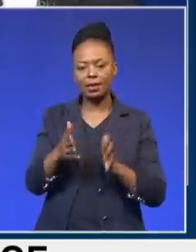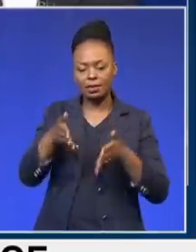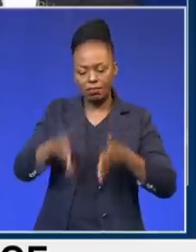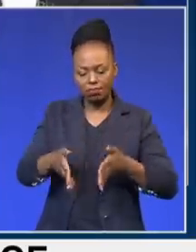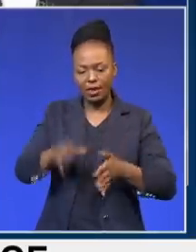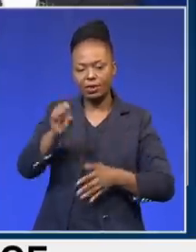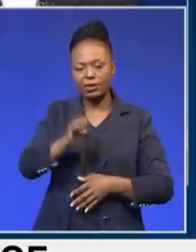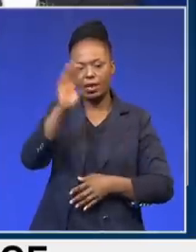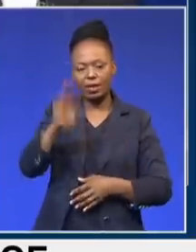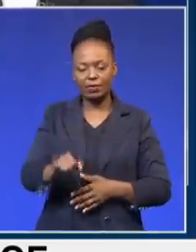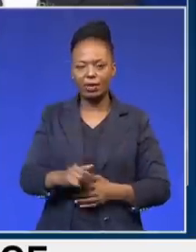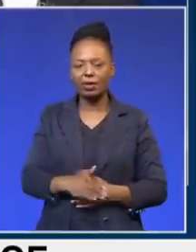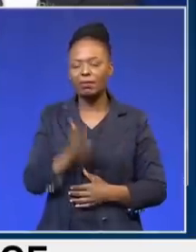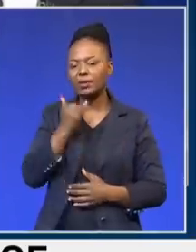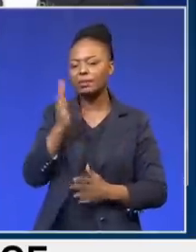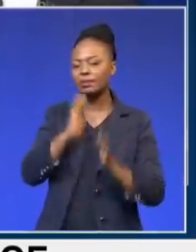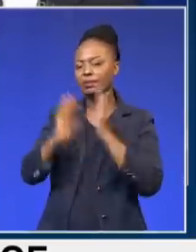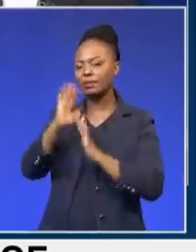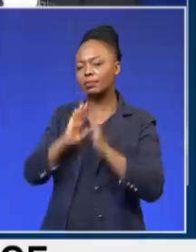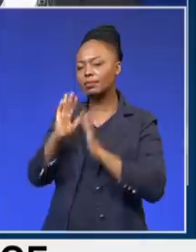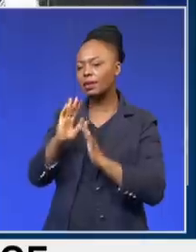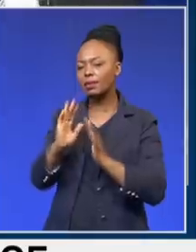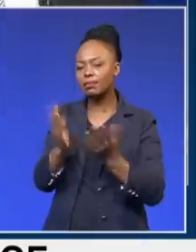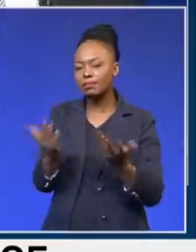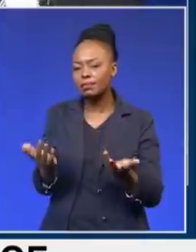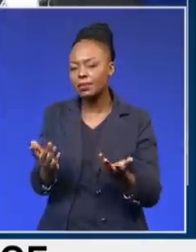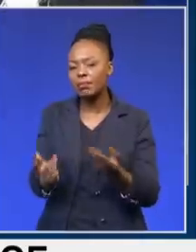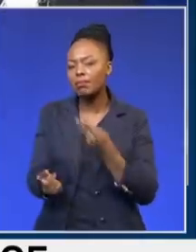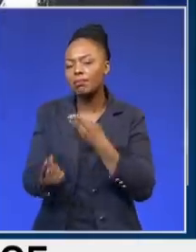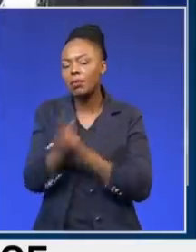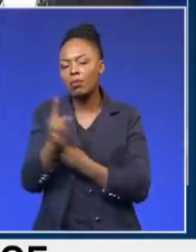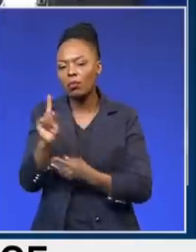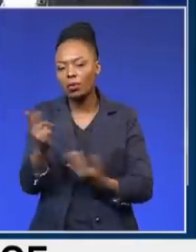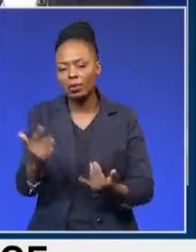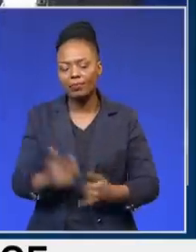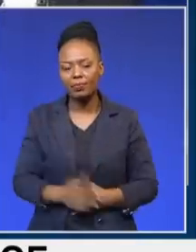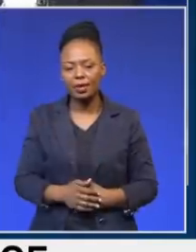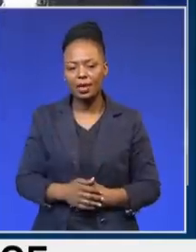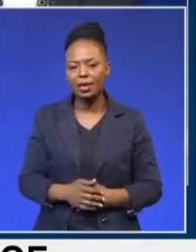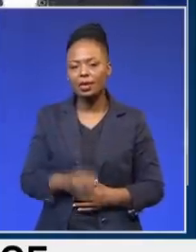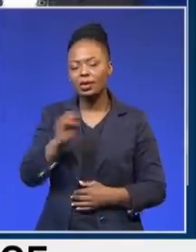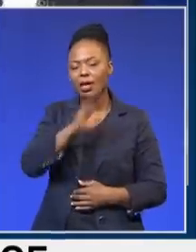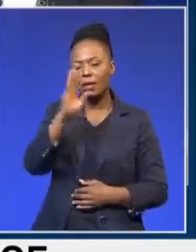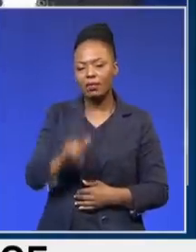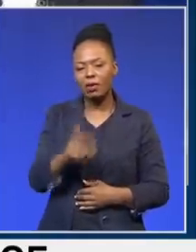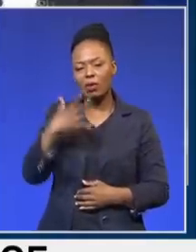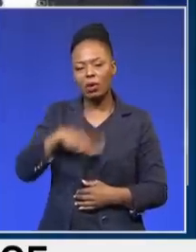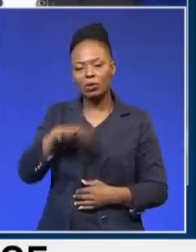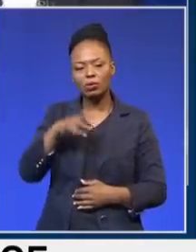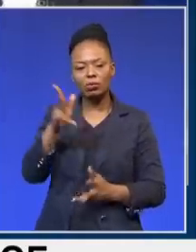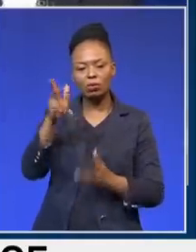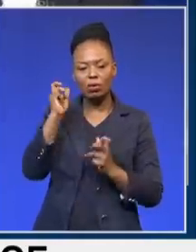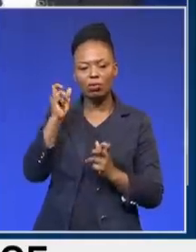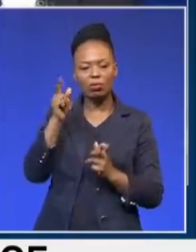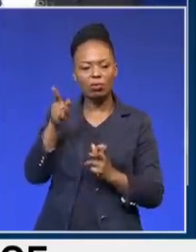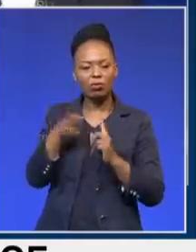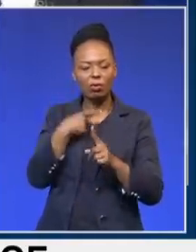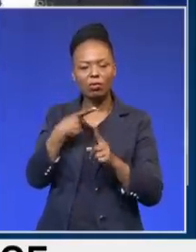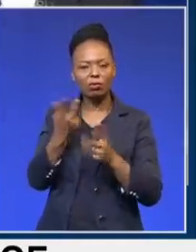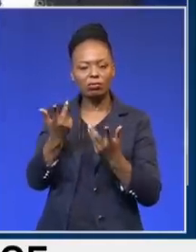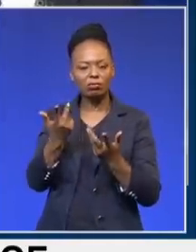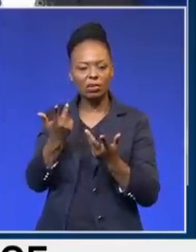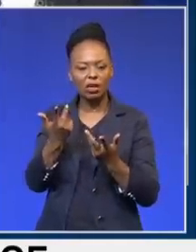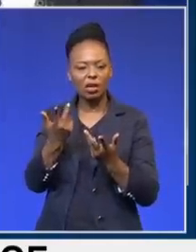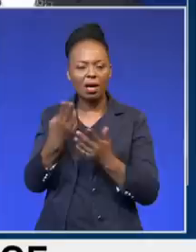able to tell us, if at all, Minister, what exactly it is that the South African government is trying to ascertain from the ambassador?